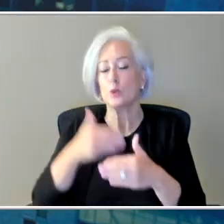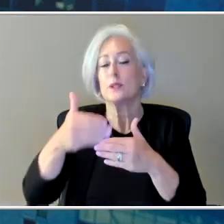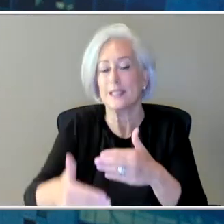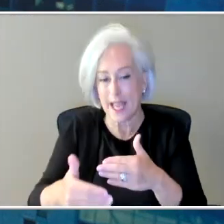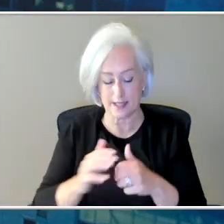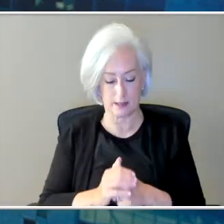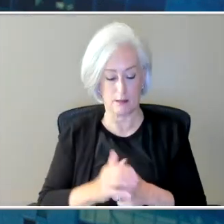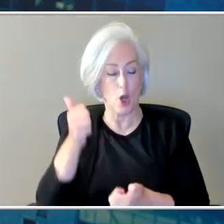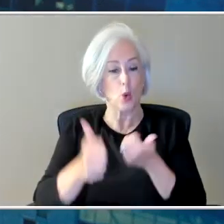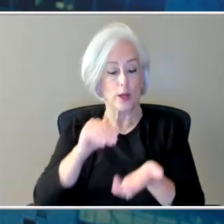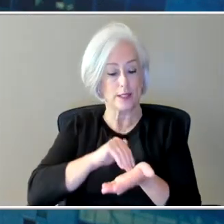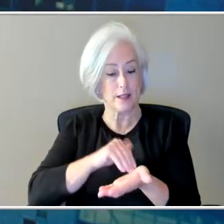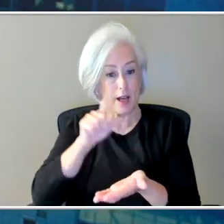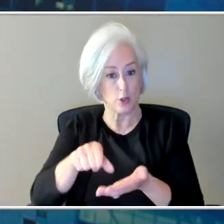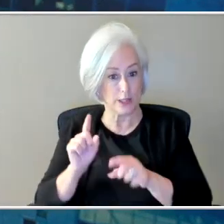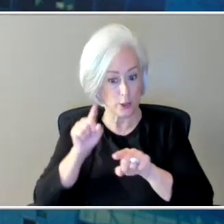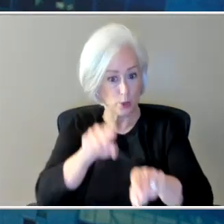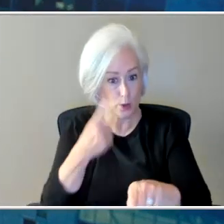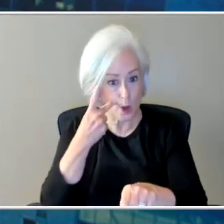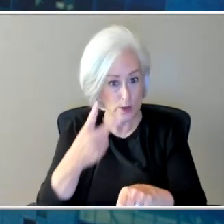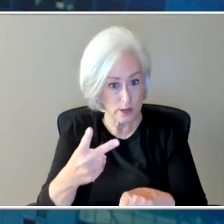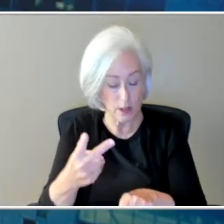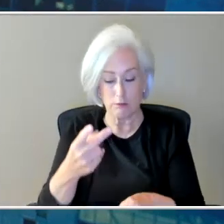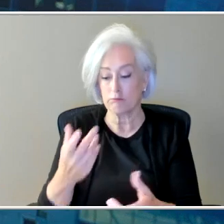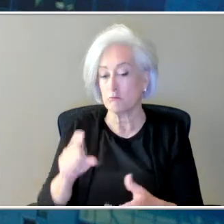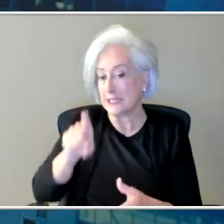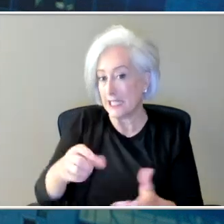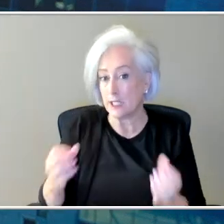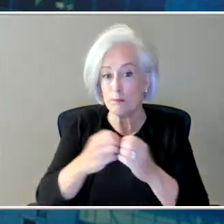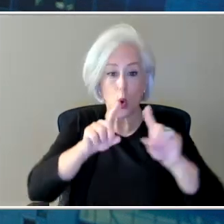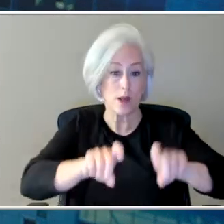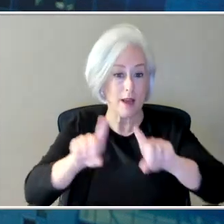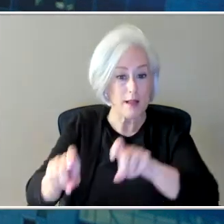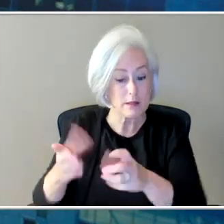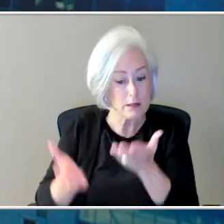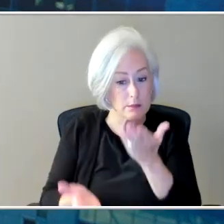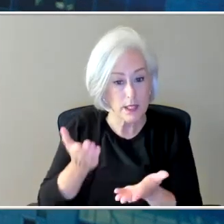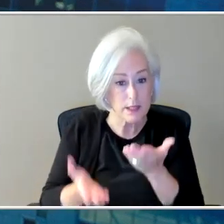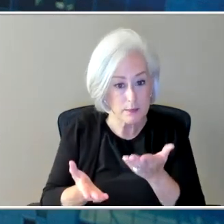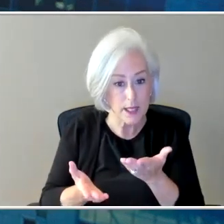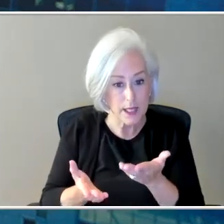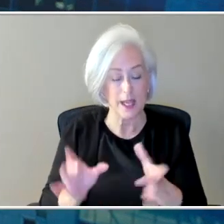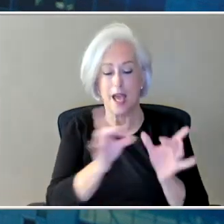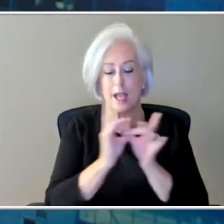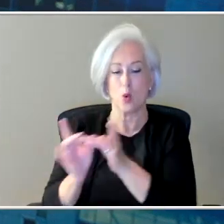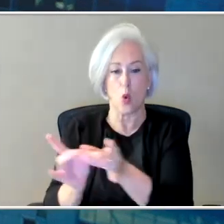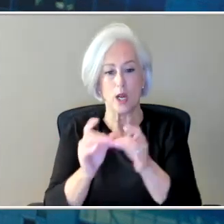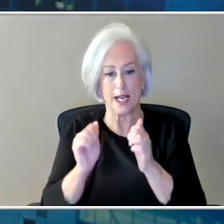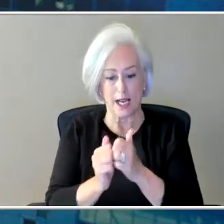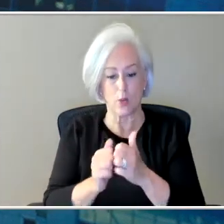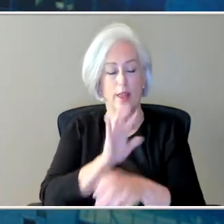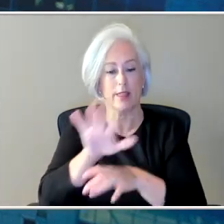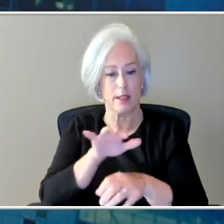see? What additional testing maybe needs to be done and coordinated along with those provider visits. And our goal is